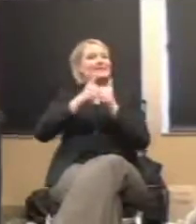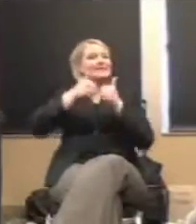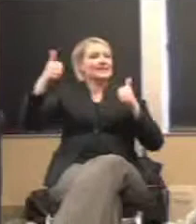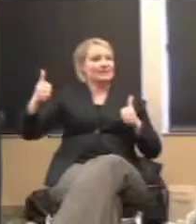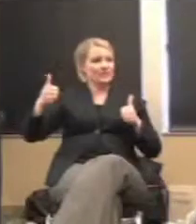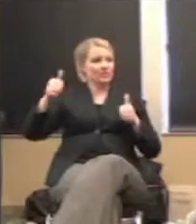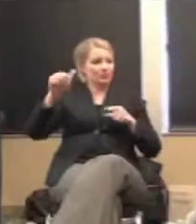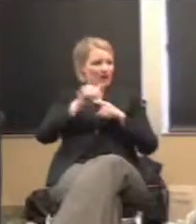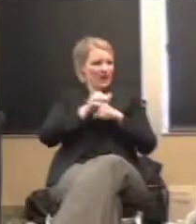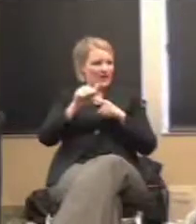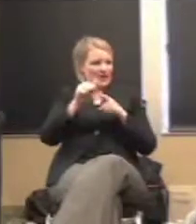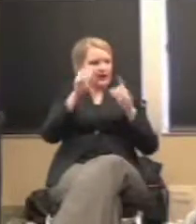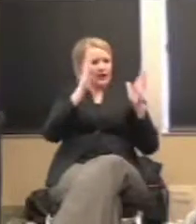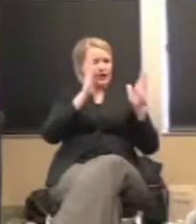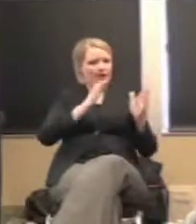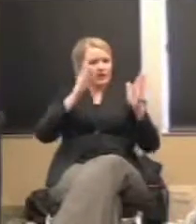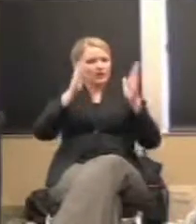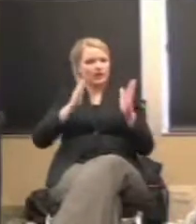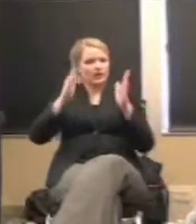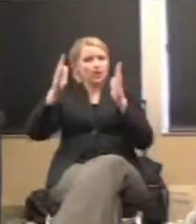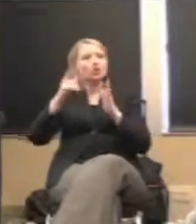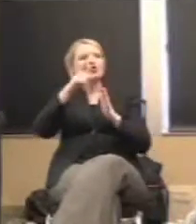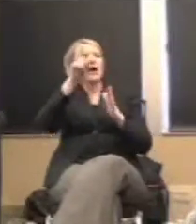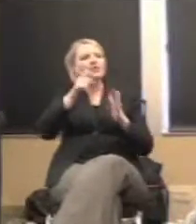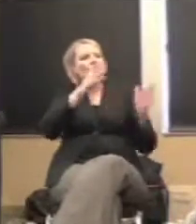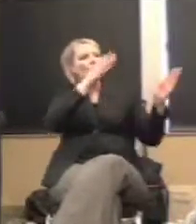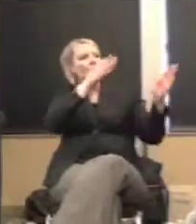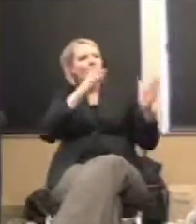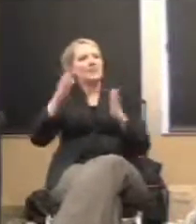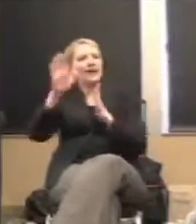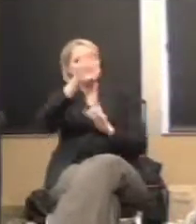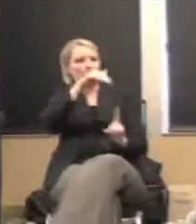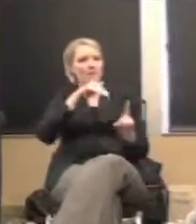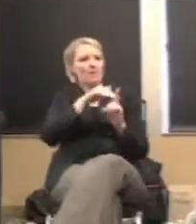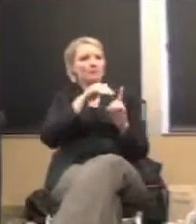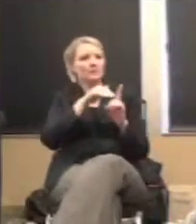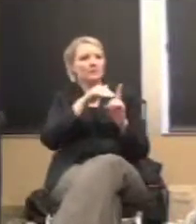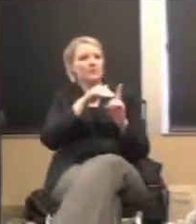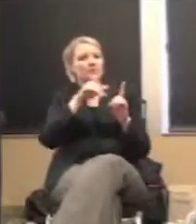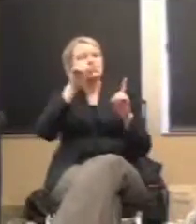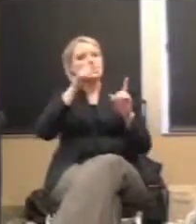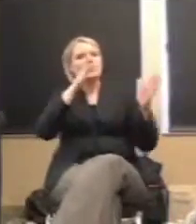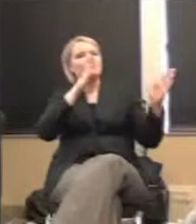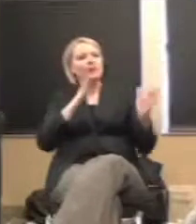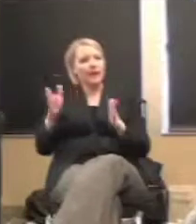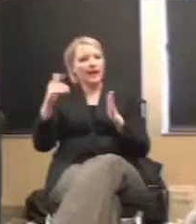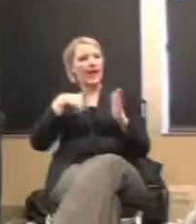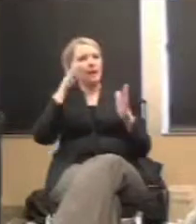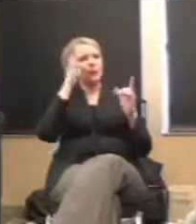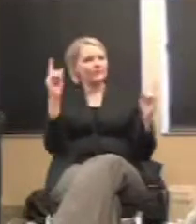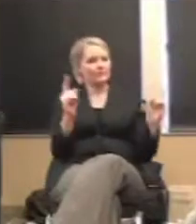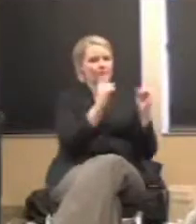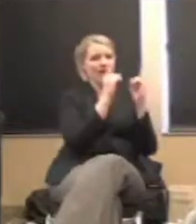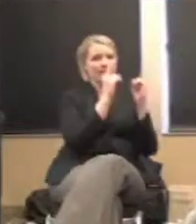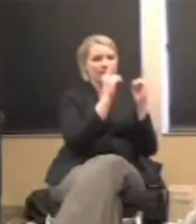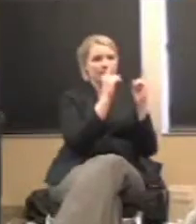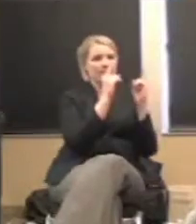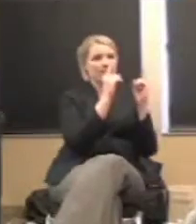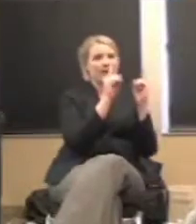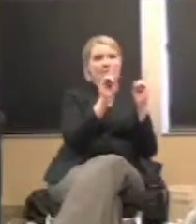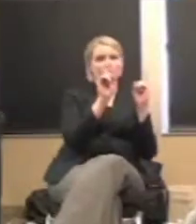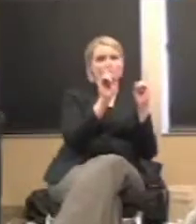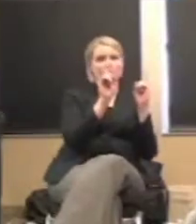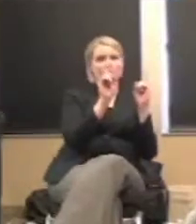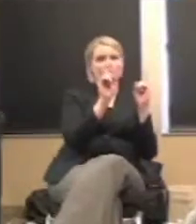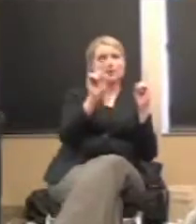it systematically, where you are planning your prompt phase and you are planning, I'm going to face you when you're and then I'm going to turn. persistence.